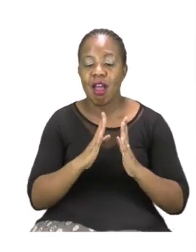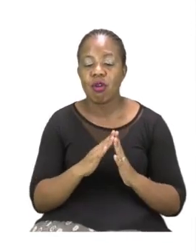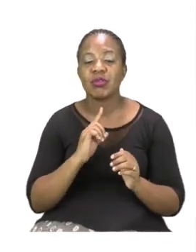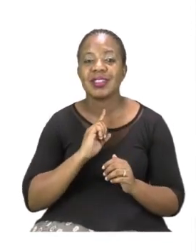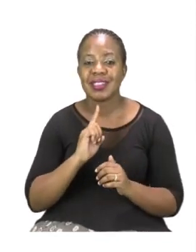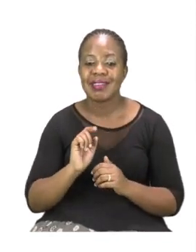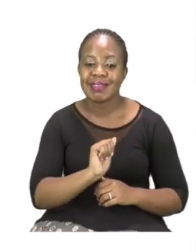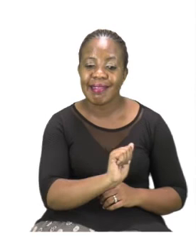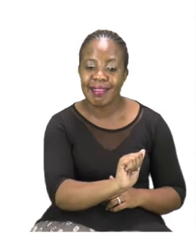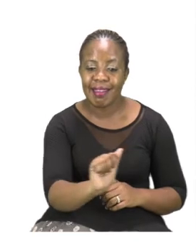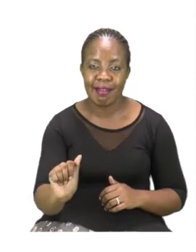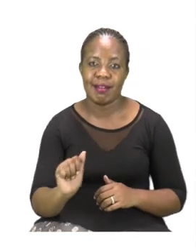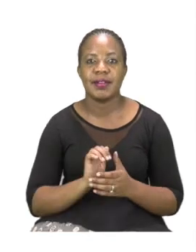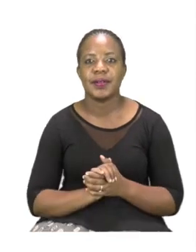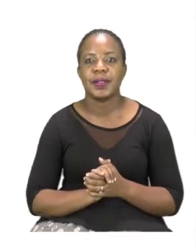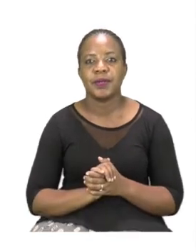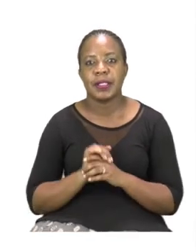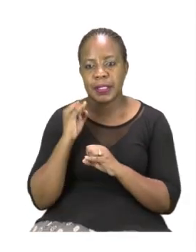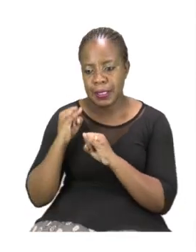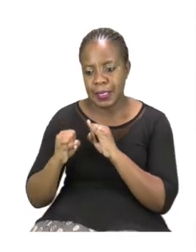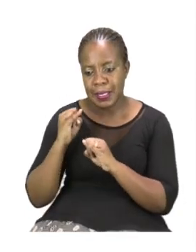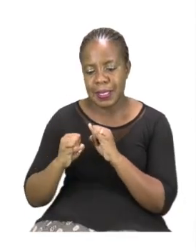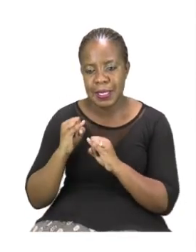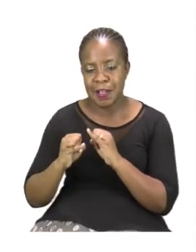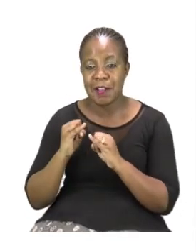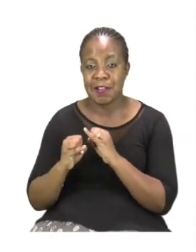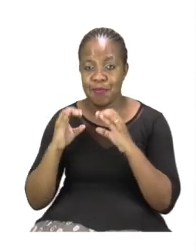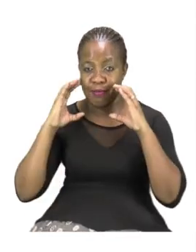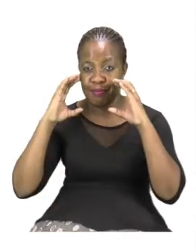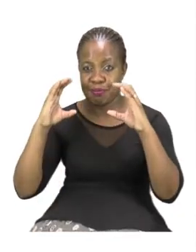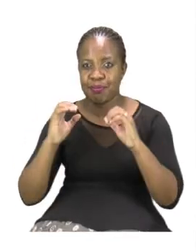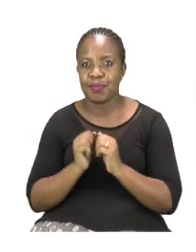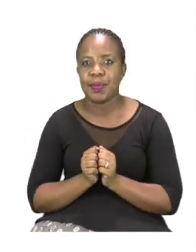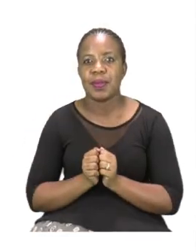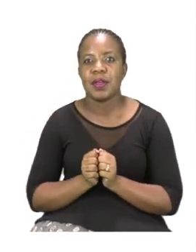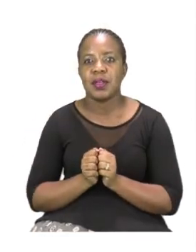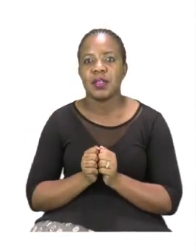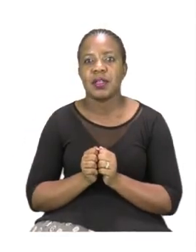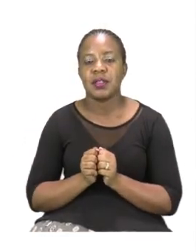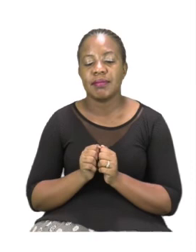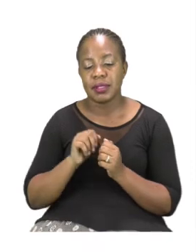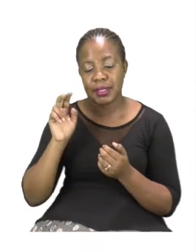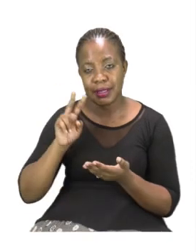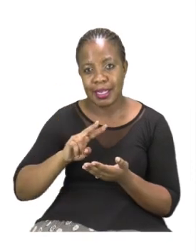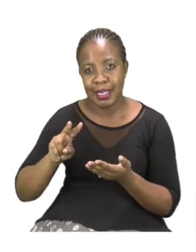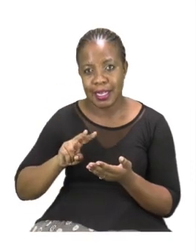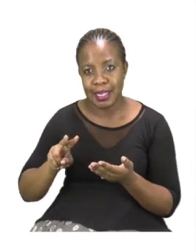And then the last one, the one with the bus. We need to read that to know